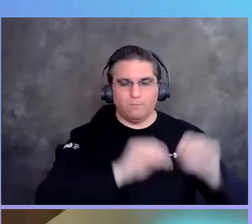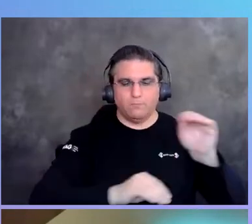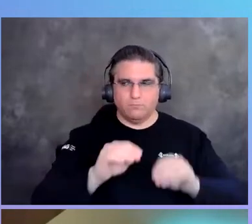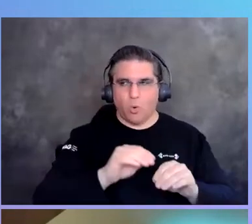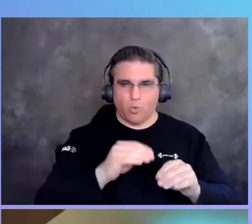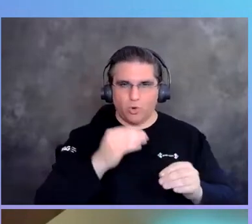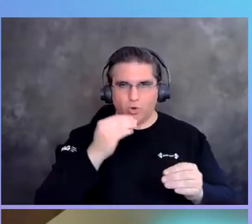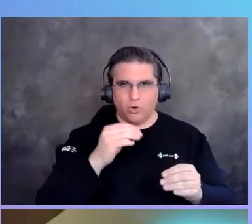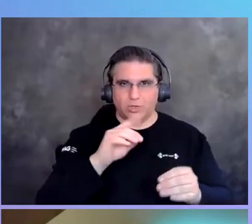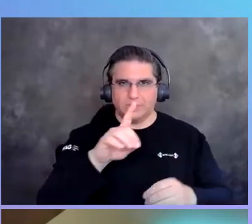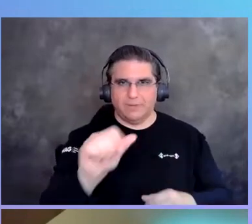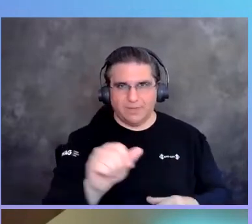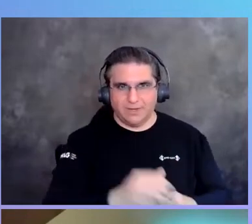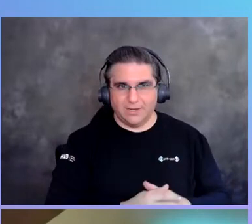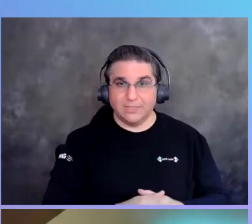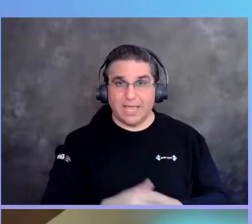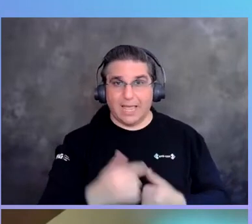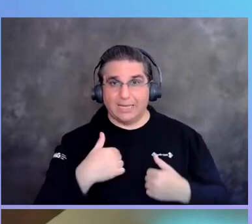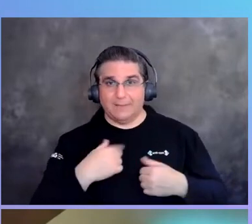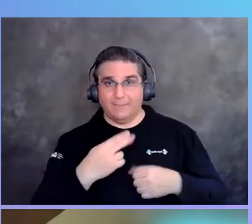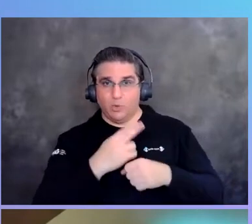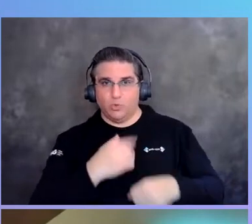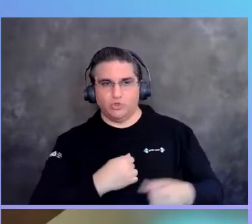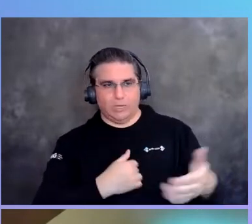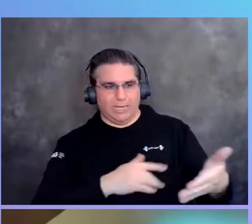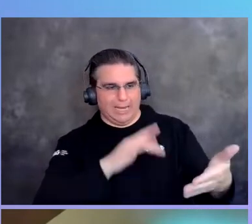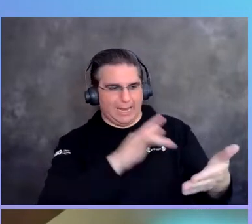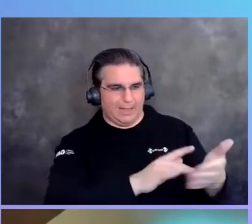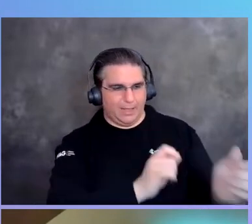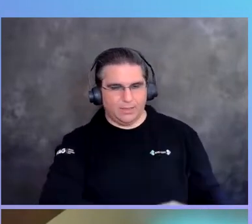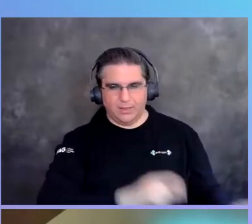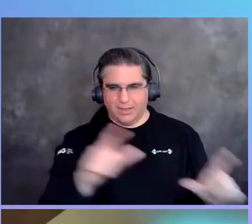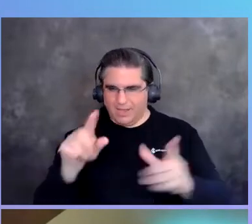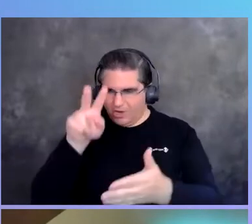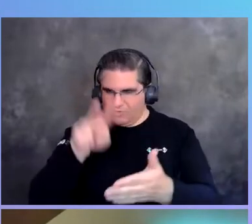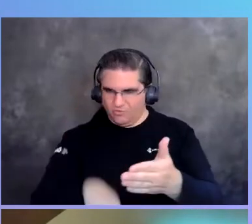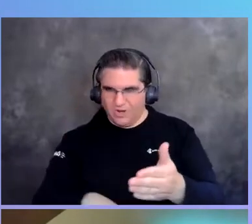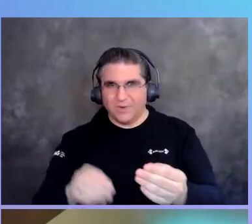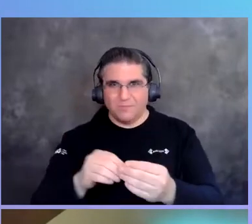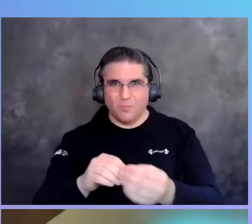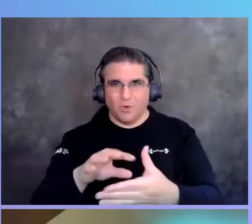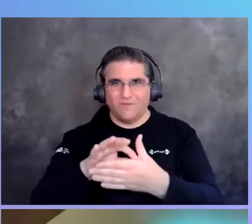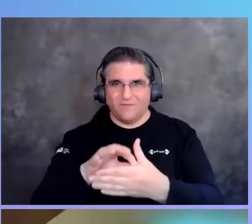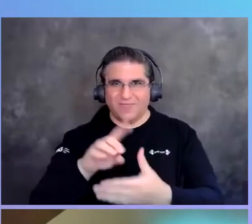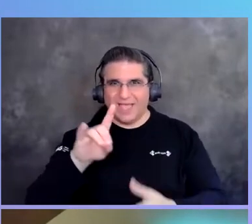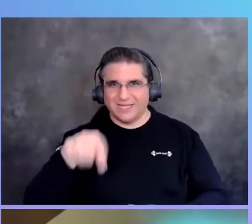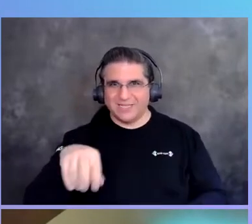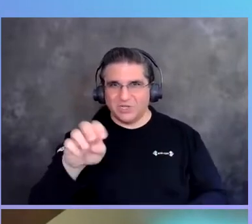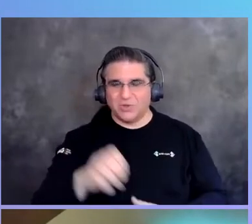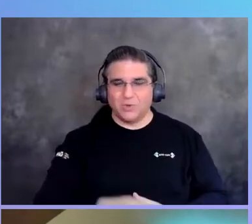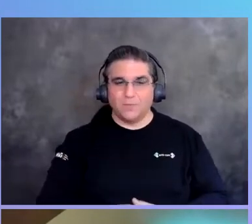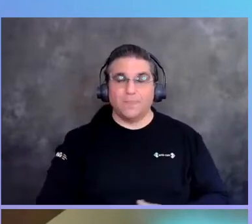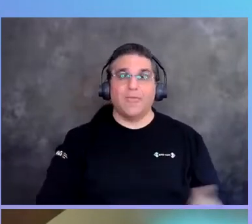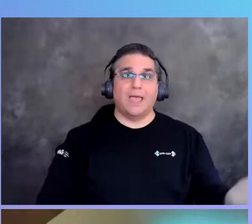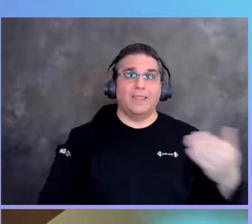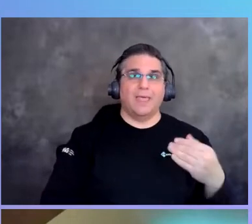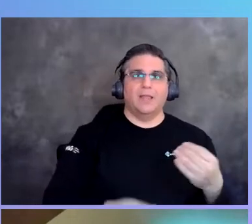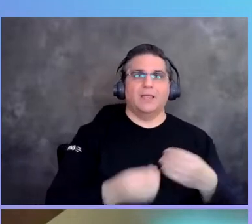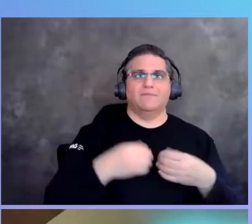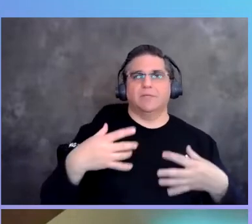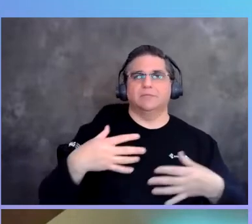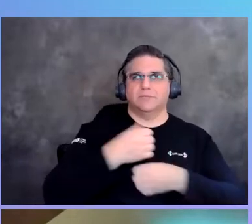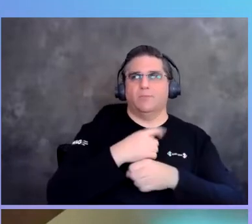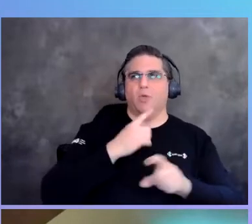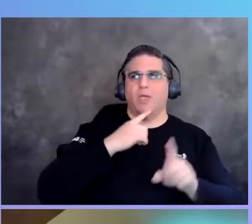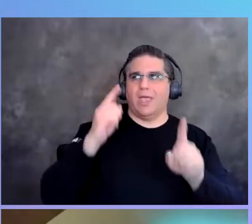user has the option to click on this link and do more reading if they want. It then summarizes its answer and links several resources that the user can visit for